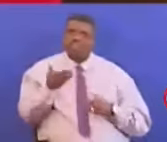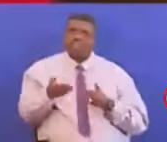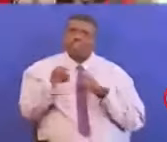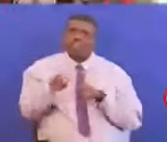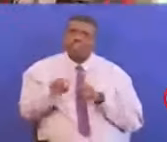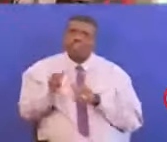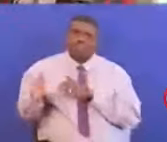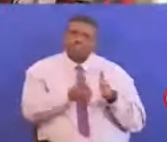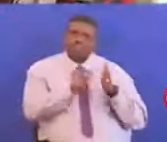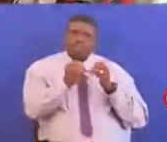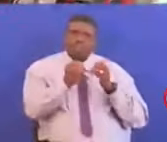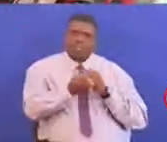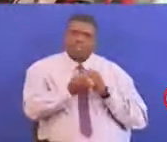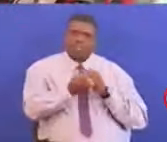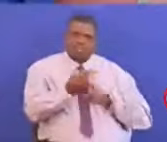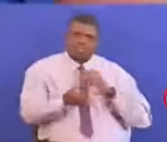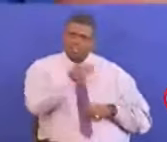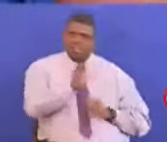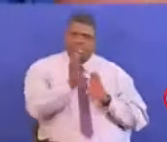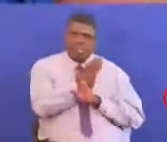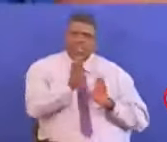situation? Thank you.